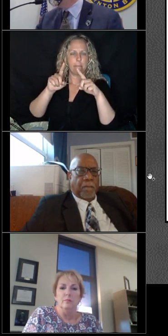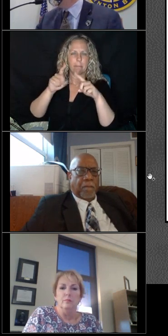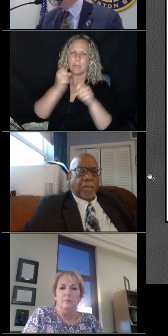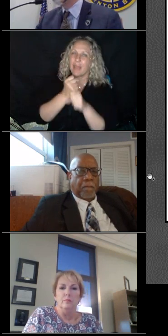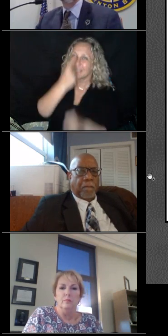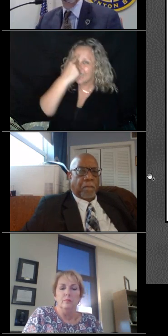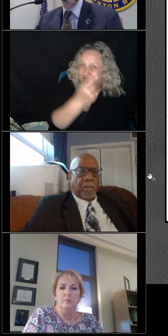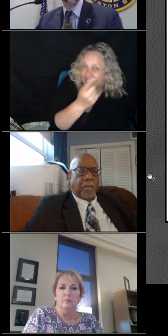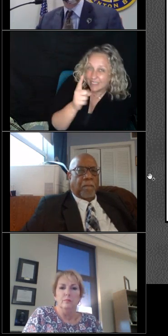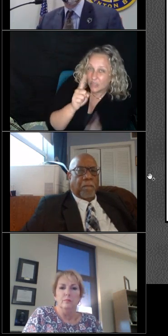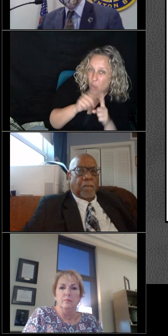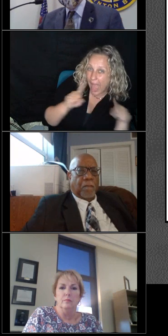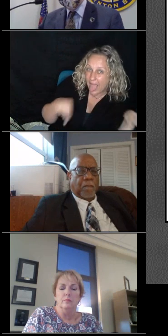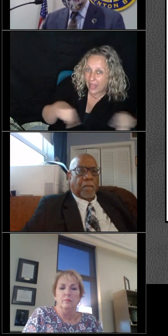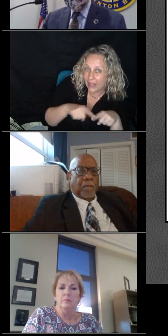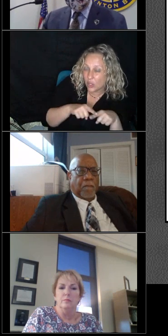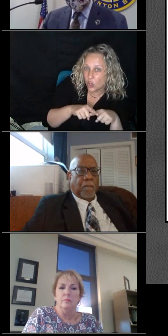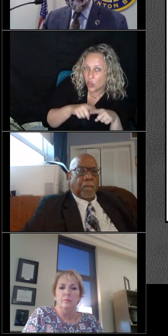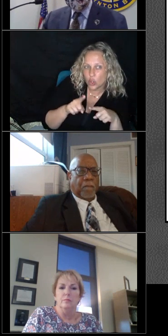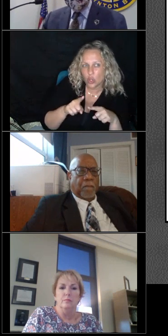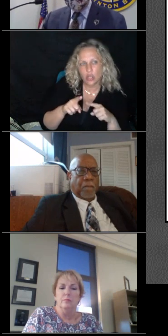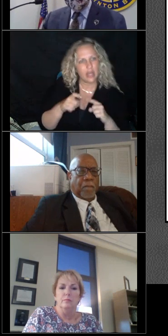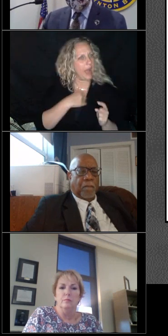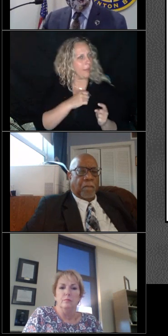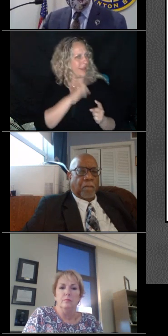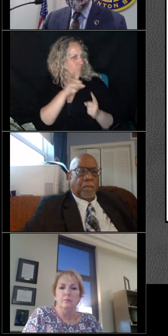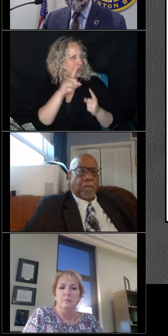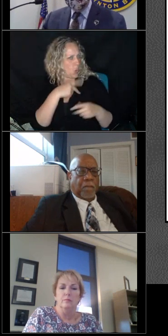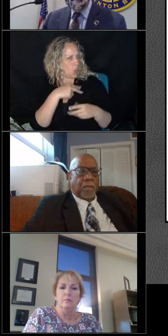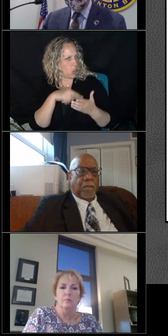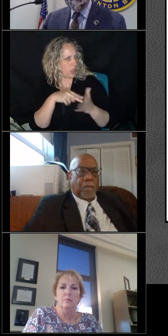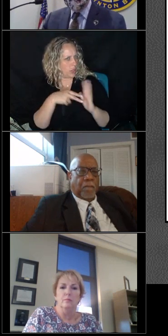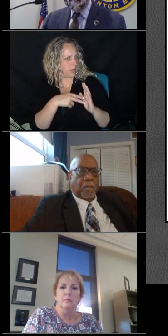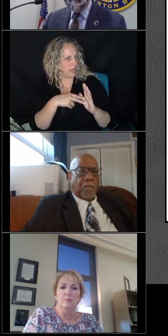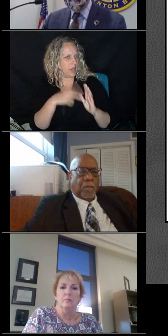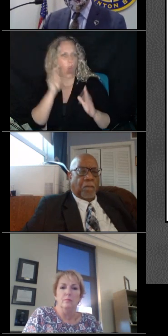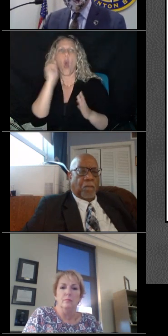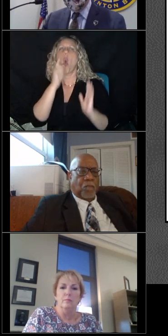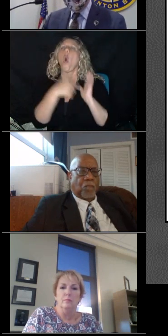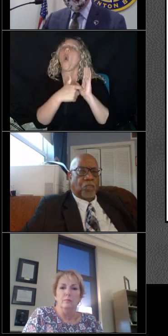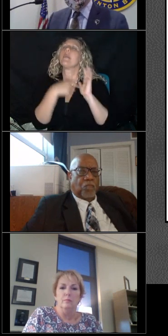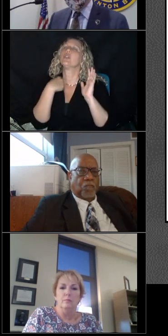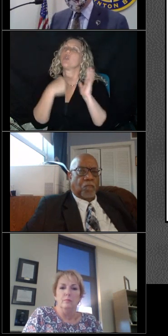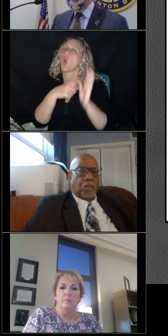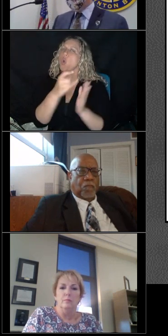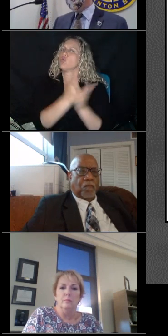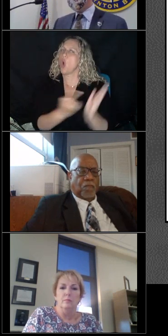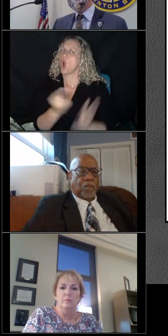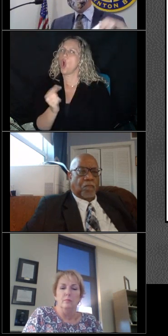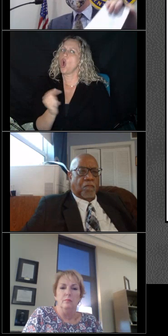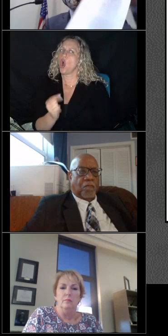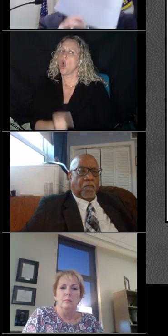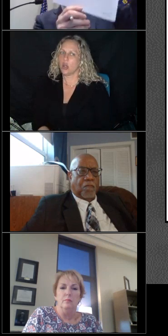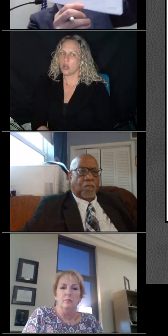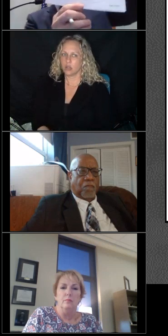to everybody. Not sure what you mean by triangles. So it's like, Oh. so it's